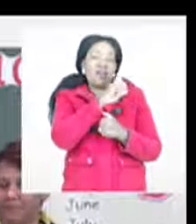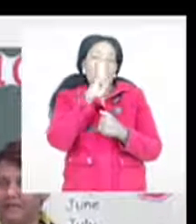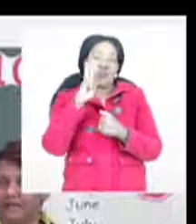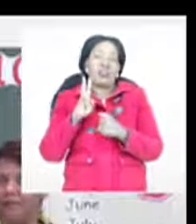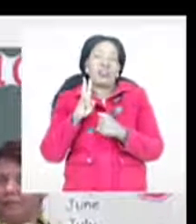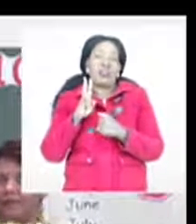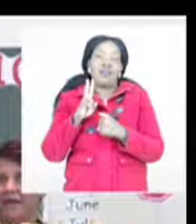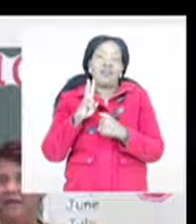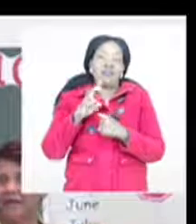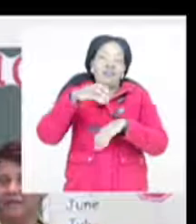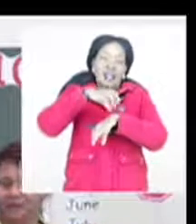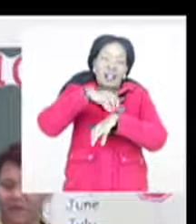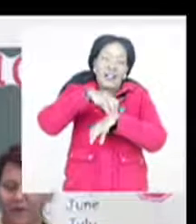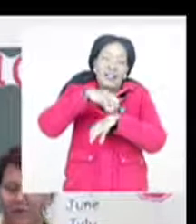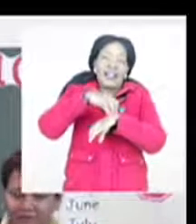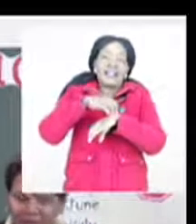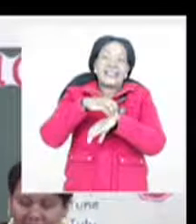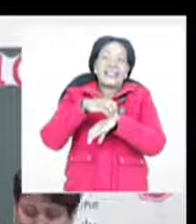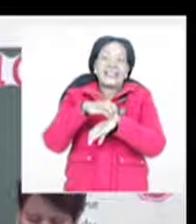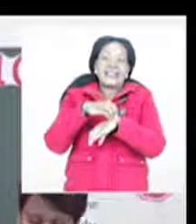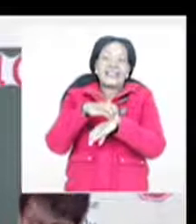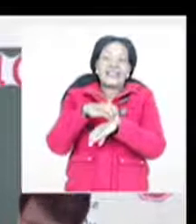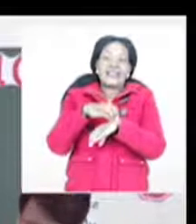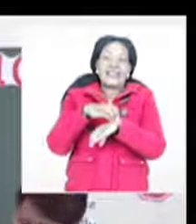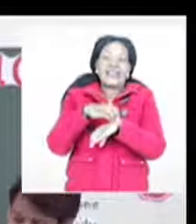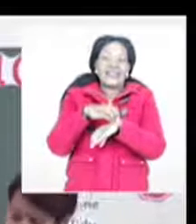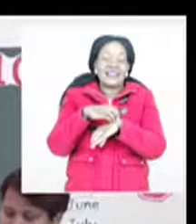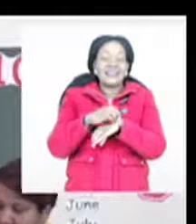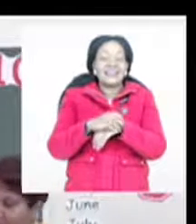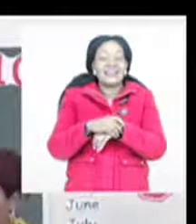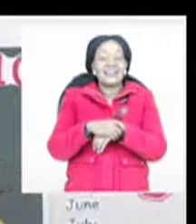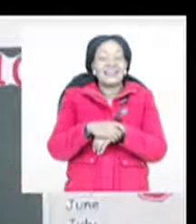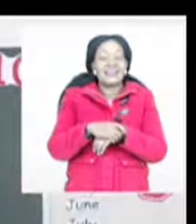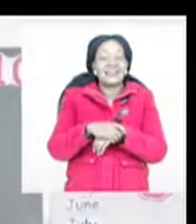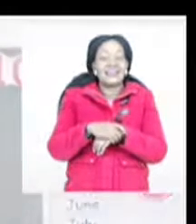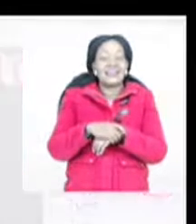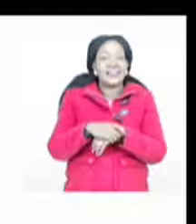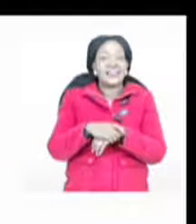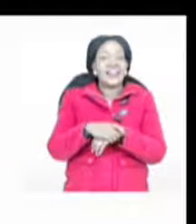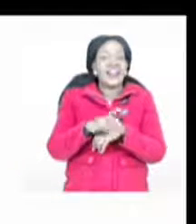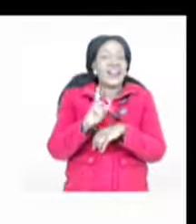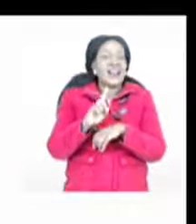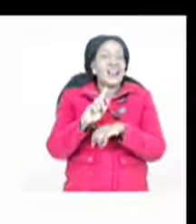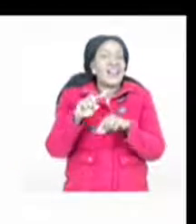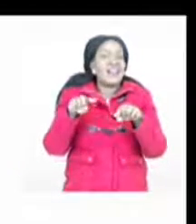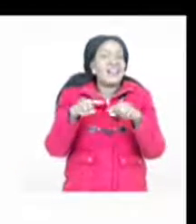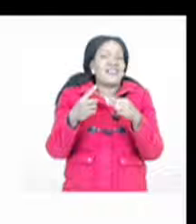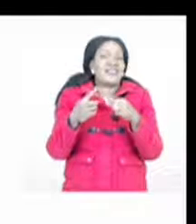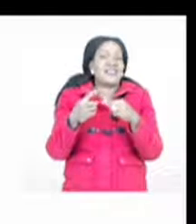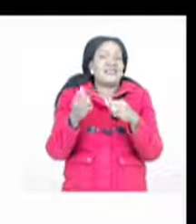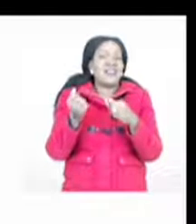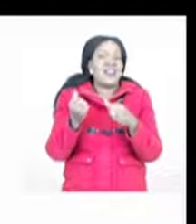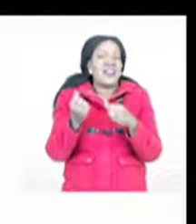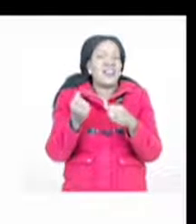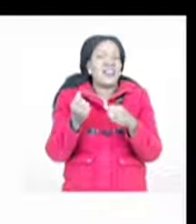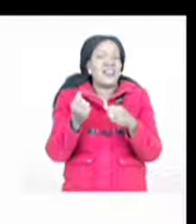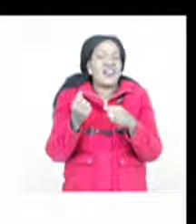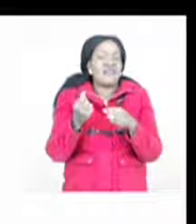a cupcake pan. 12 cakes. What other thing do we know that also has